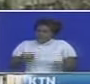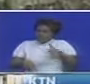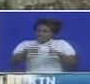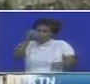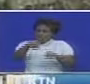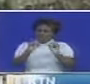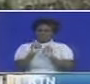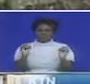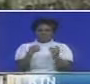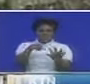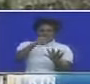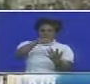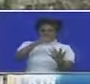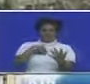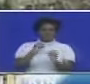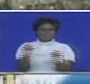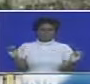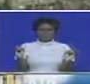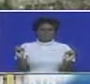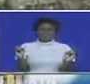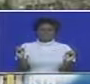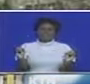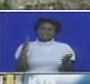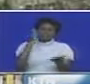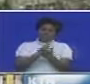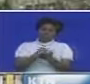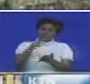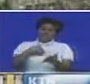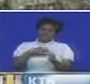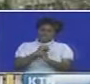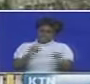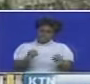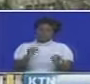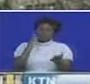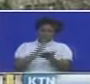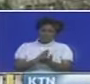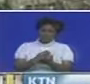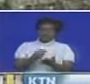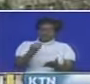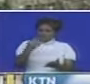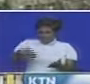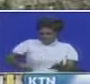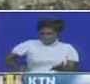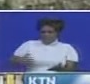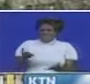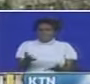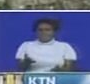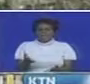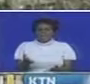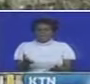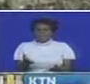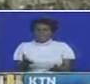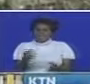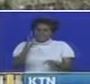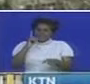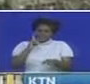Yeah, when you have nothing to eat, it is evident there is famine at that particular place. Those who are, when